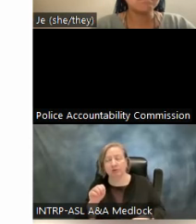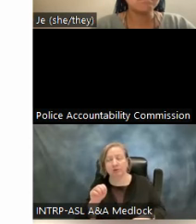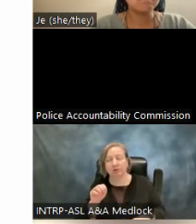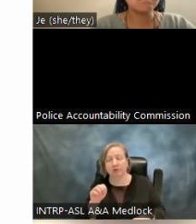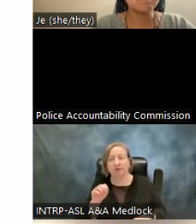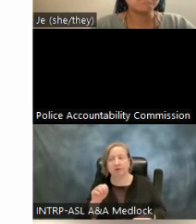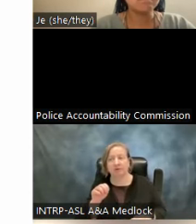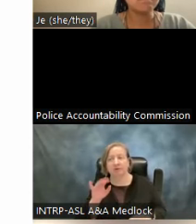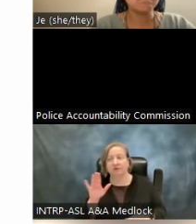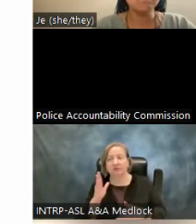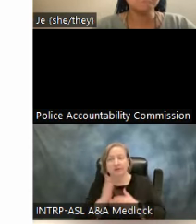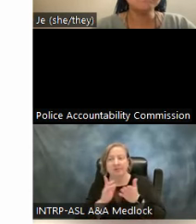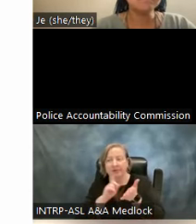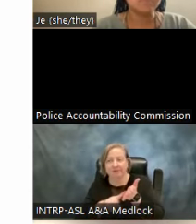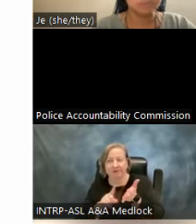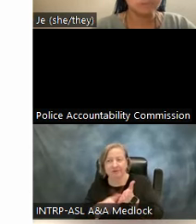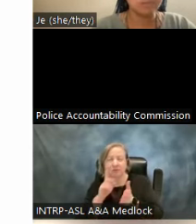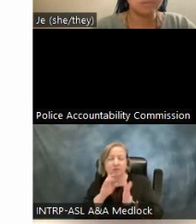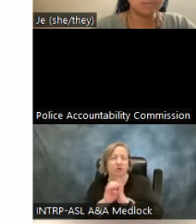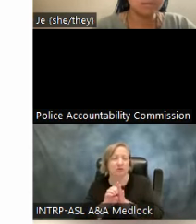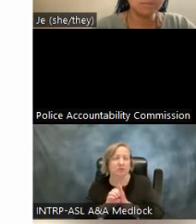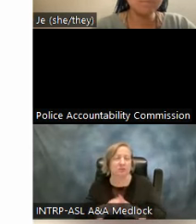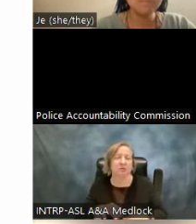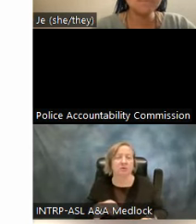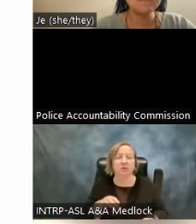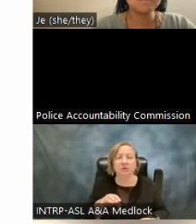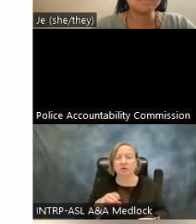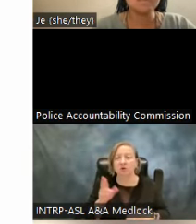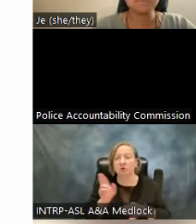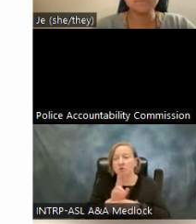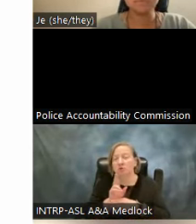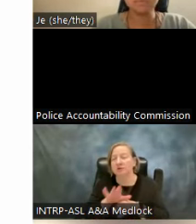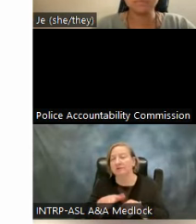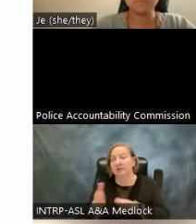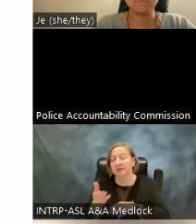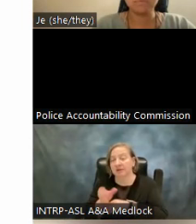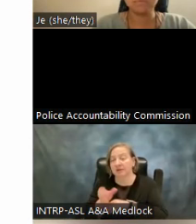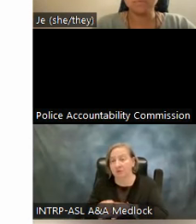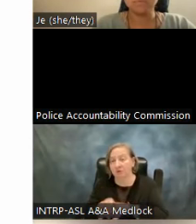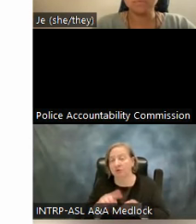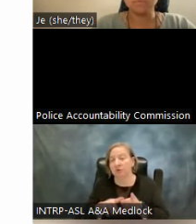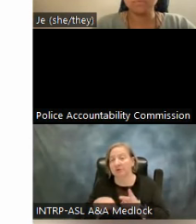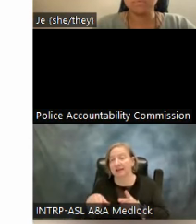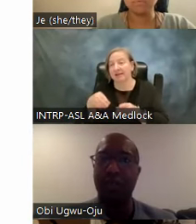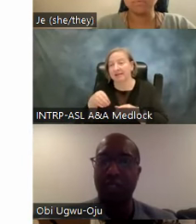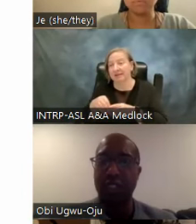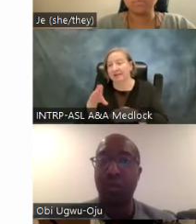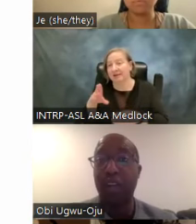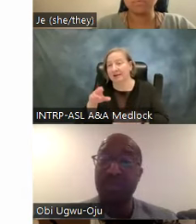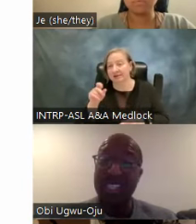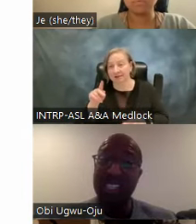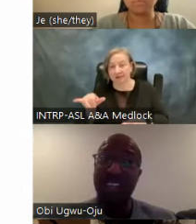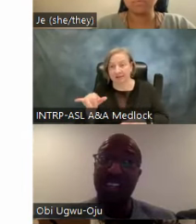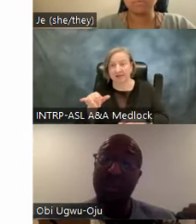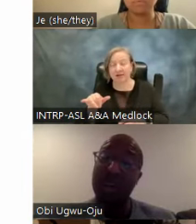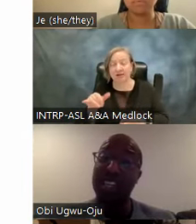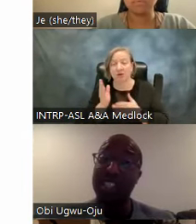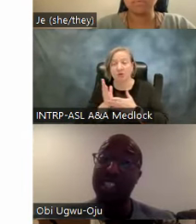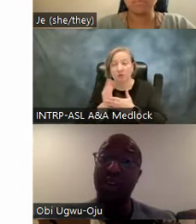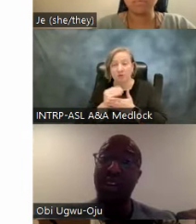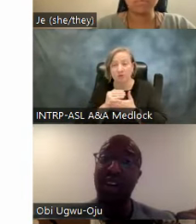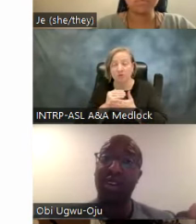do. I guess the example would be in the use of deadly force cases or death in custody cases. Reviews are, as mentioned in